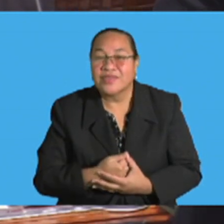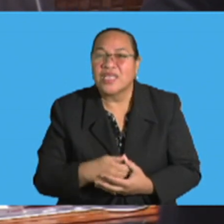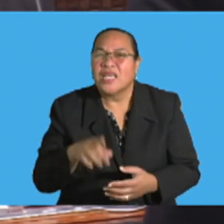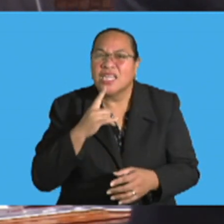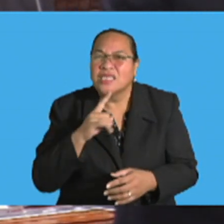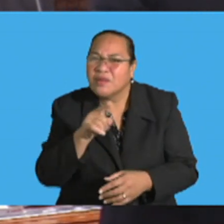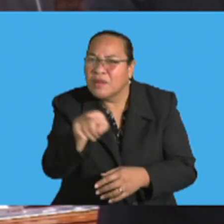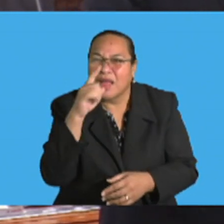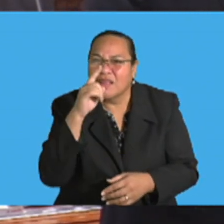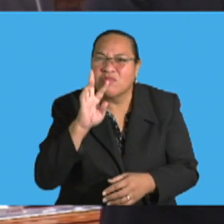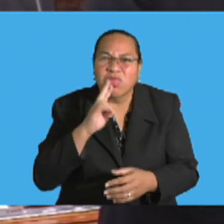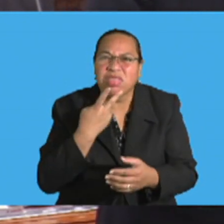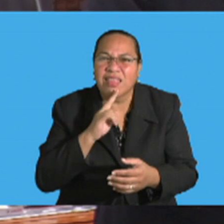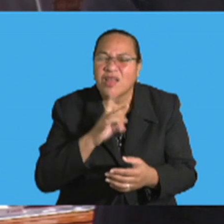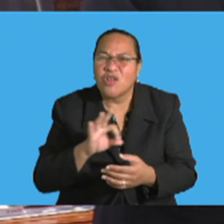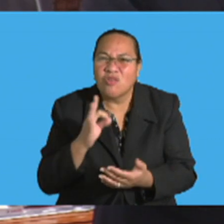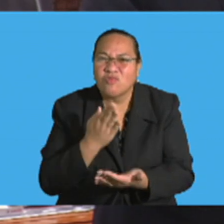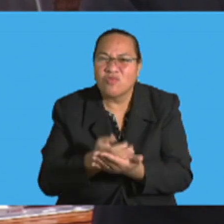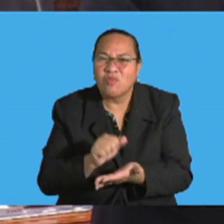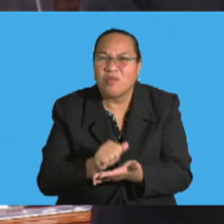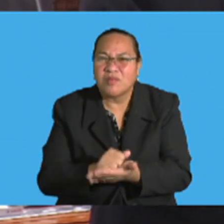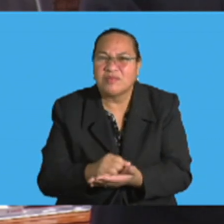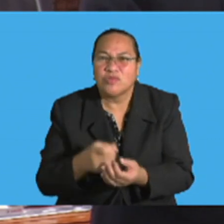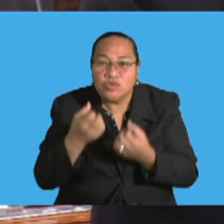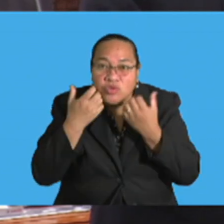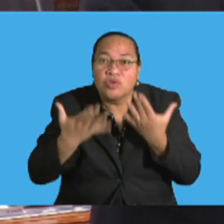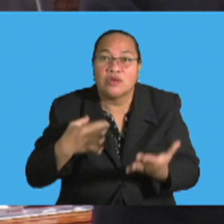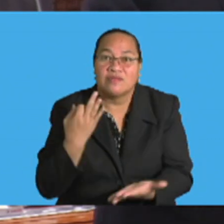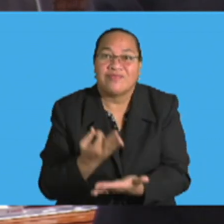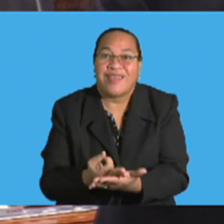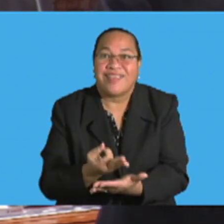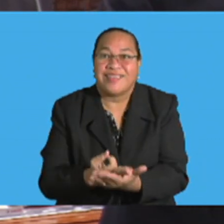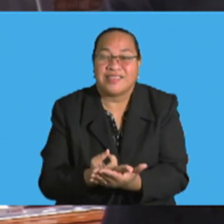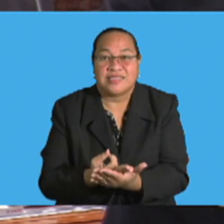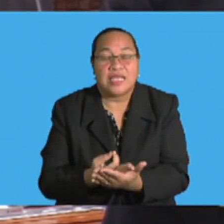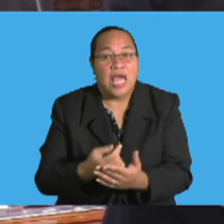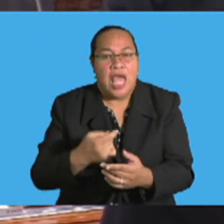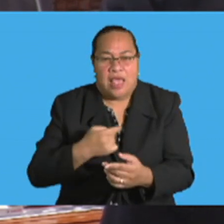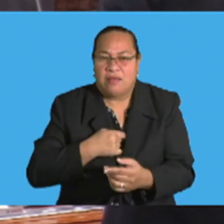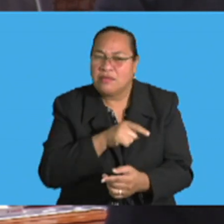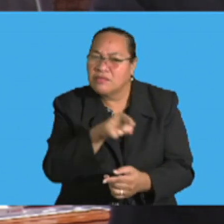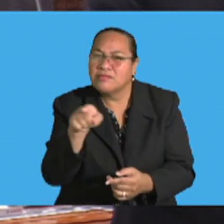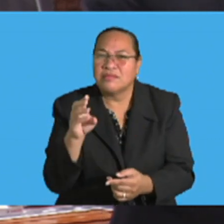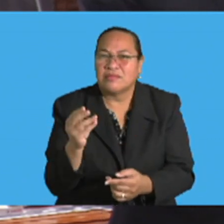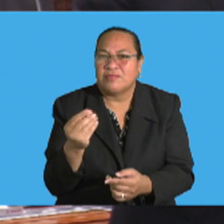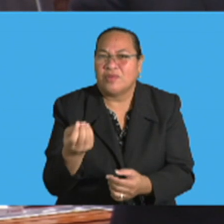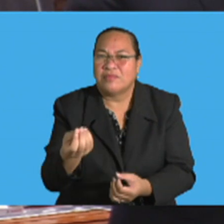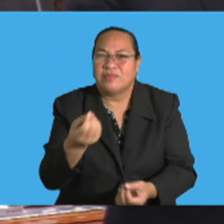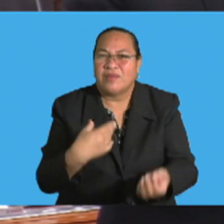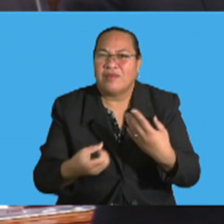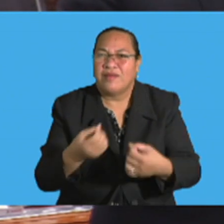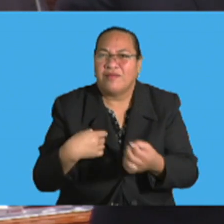deliberately. Let me just very quickly highlight, Mr. Speaker, sir, there's a number of points that have been made, unfortunately, right from